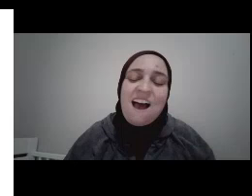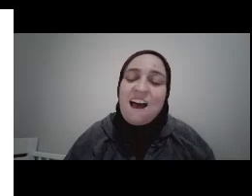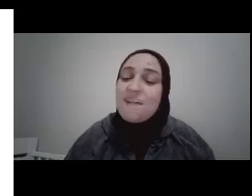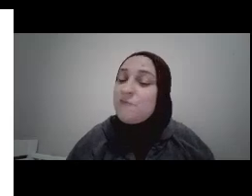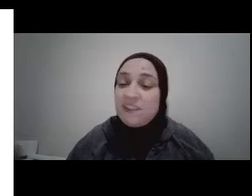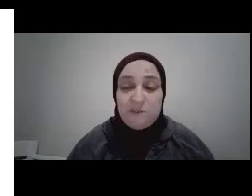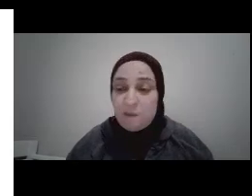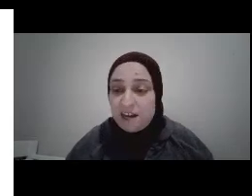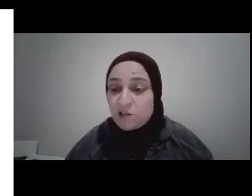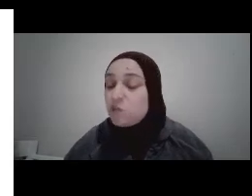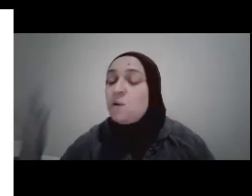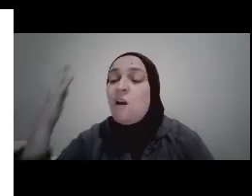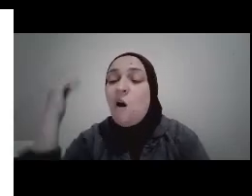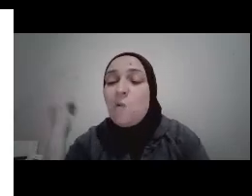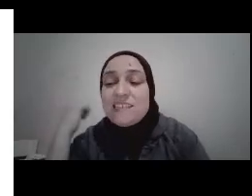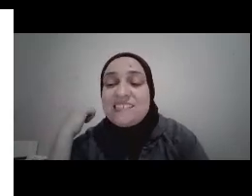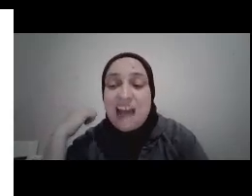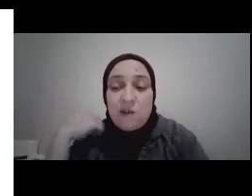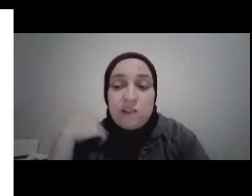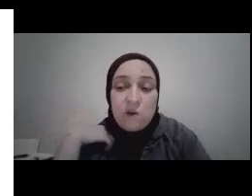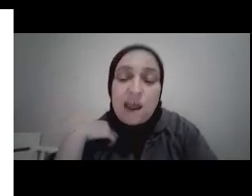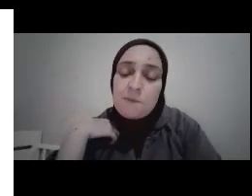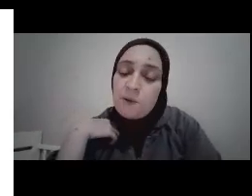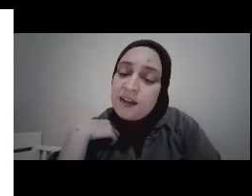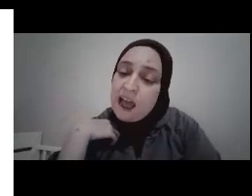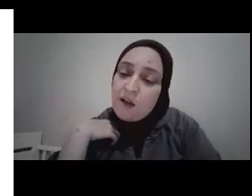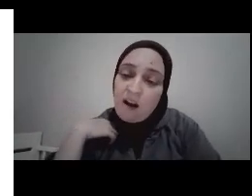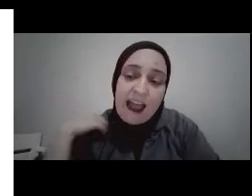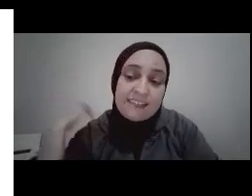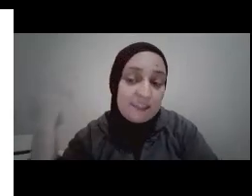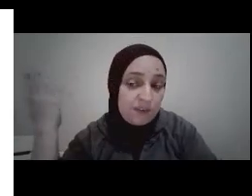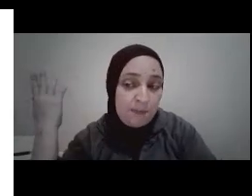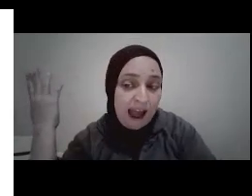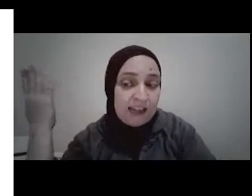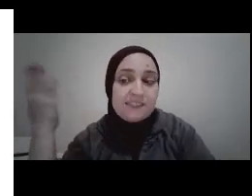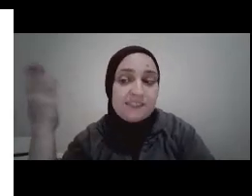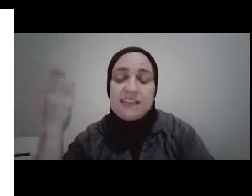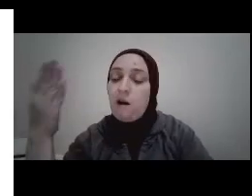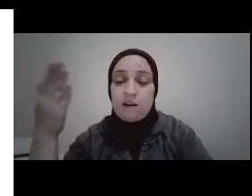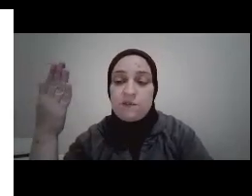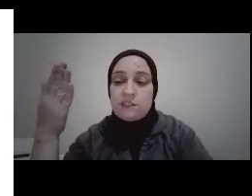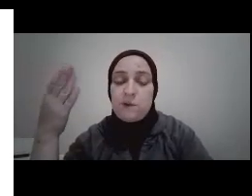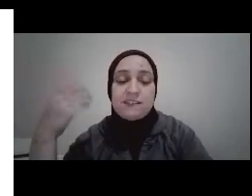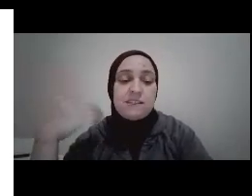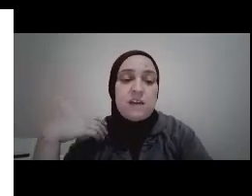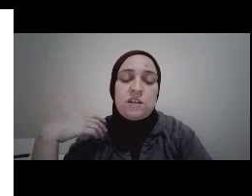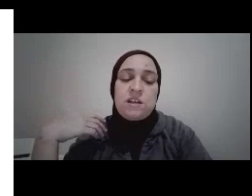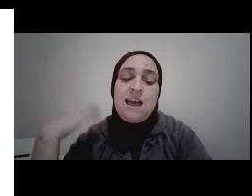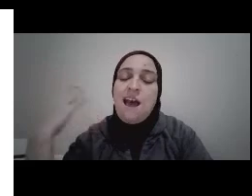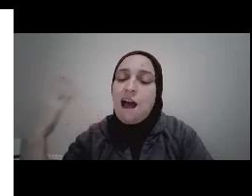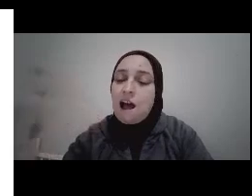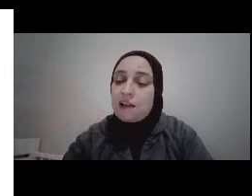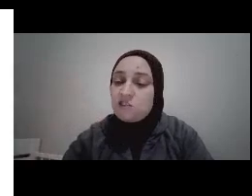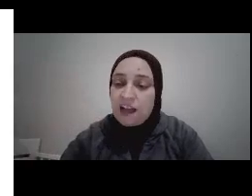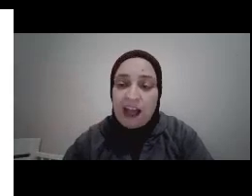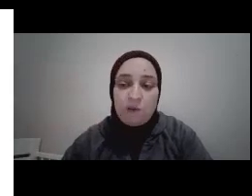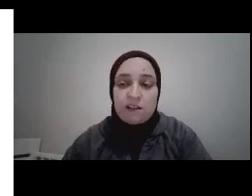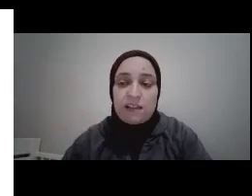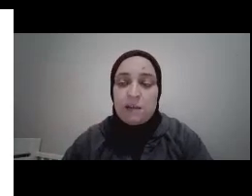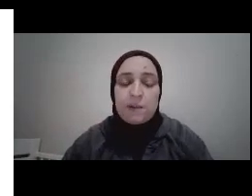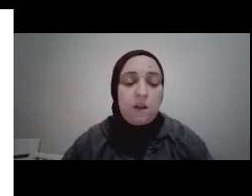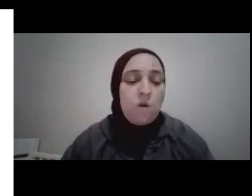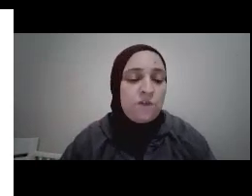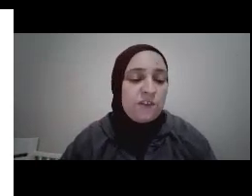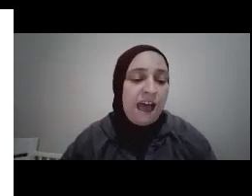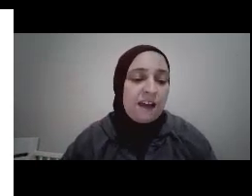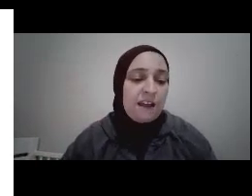friends, friendly reminder, you can always download and print out our activity packets as part of this presentation. Check out the